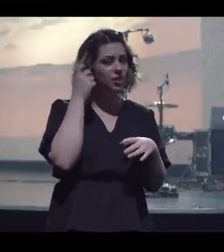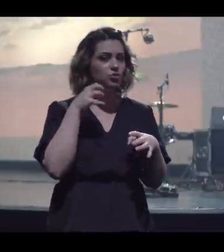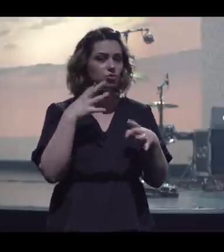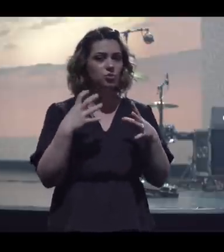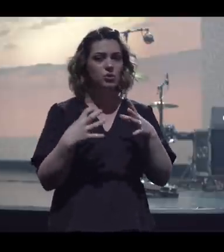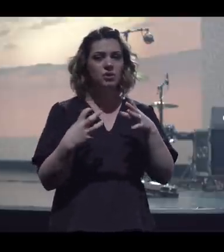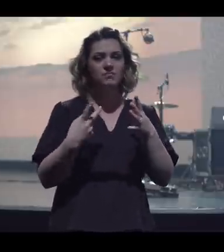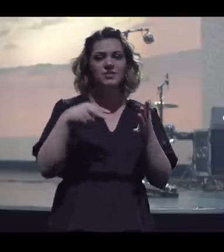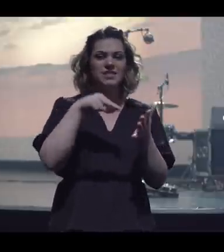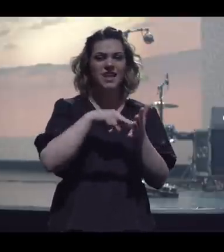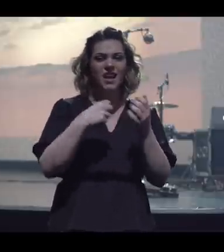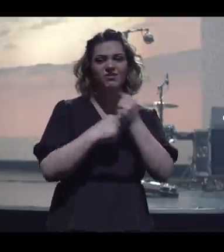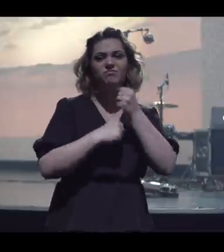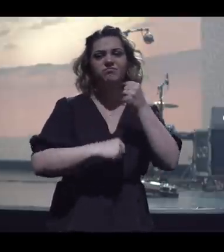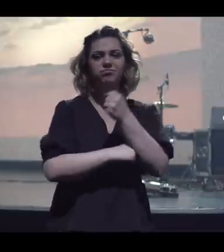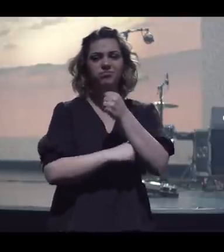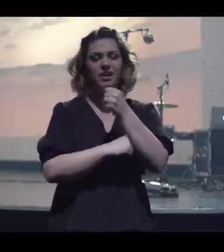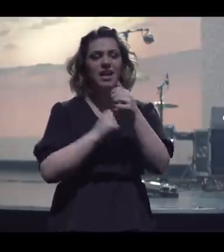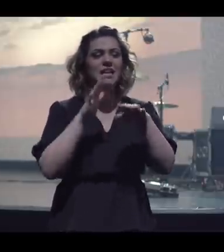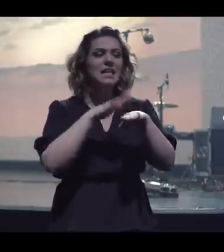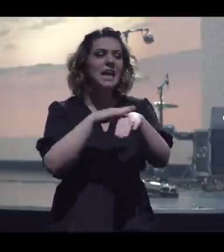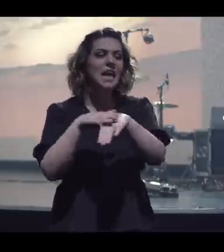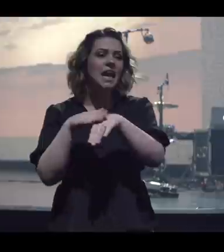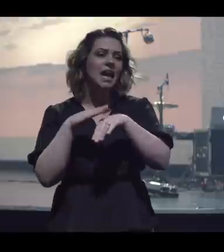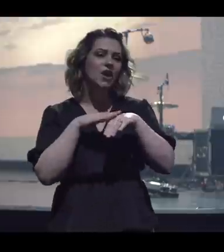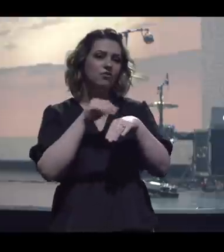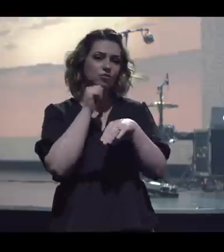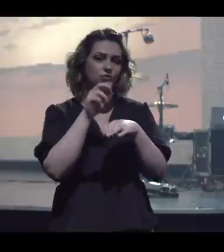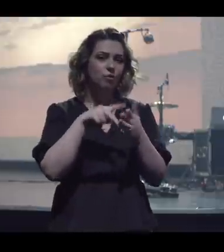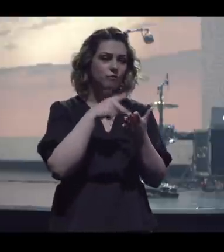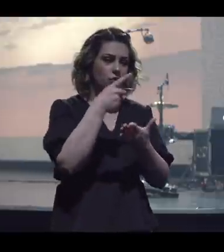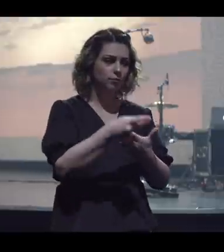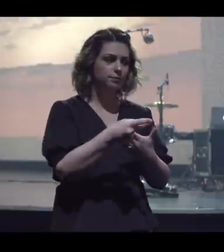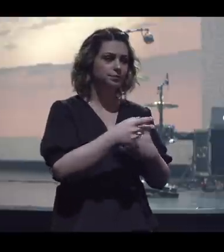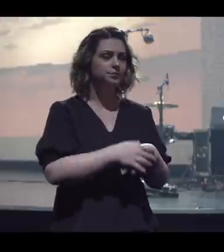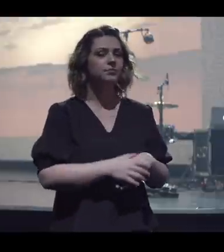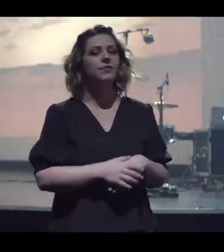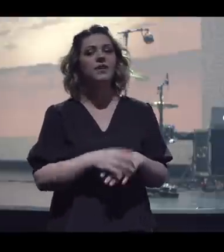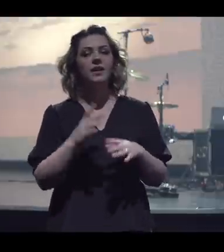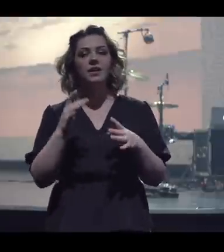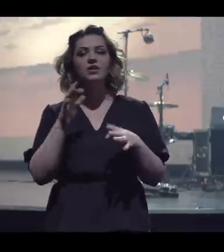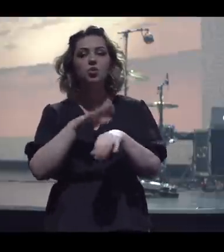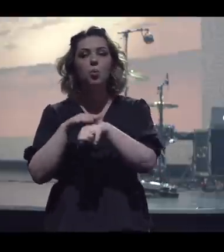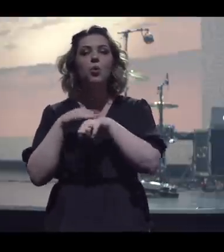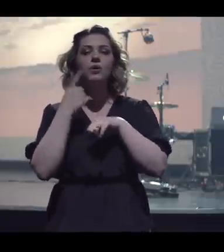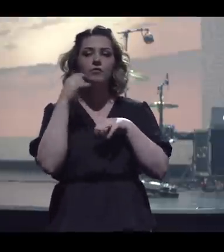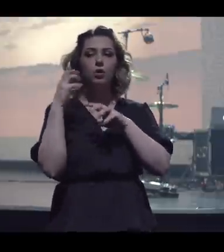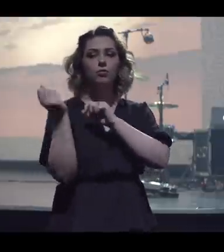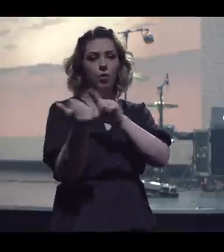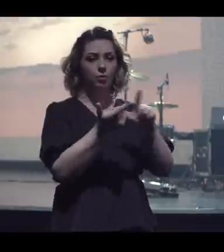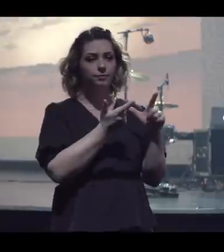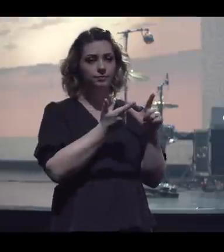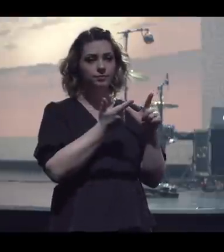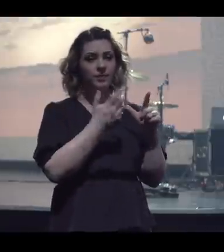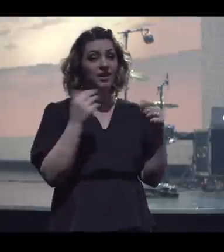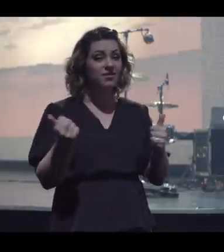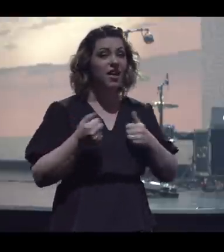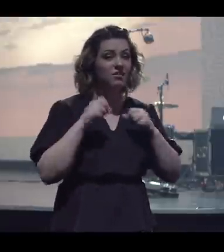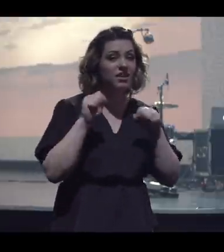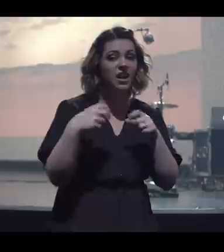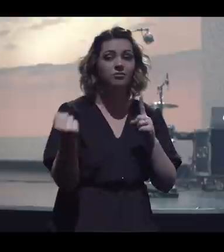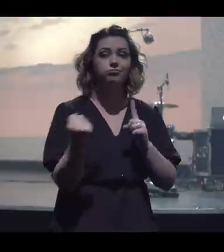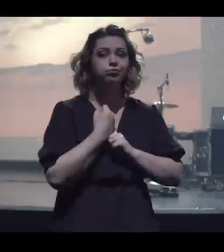you don't fall. It's a warning for all of us. Life can hit any of us and take us by surprise and take us by